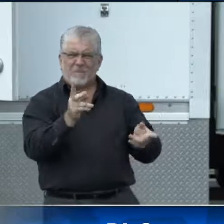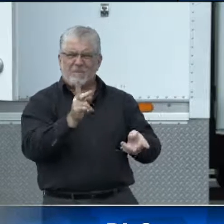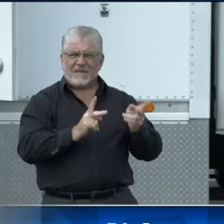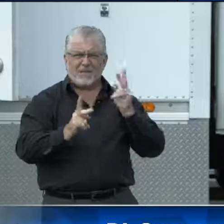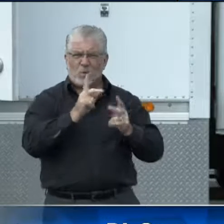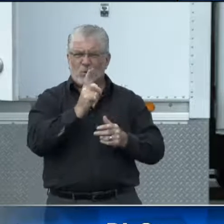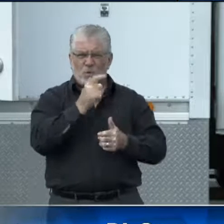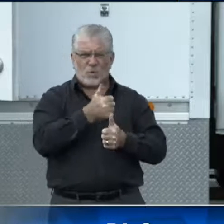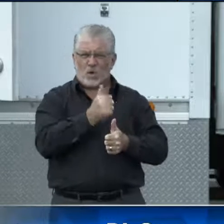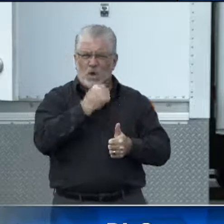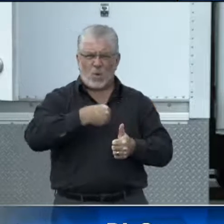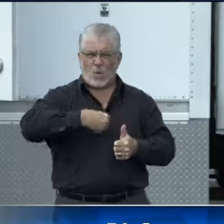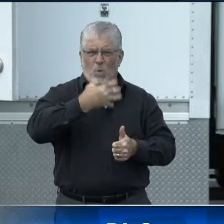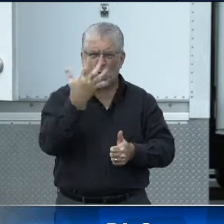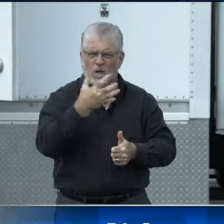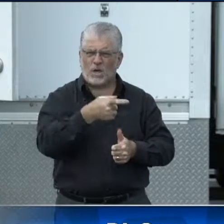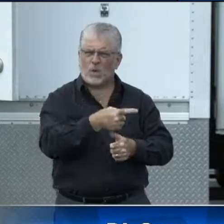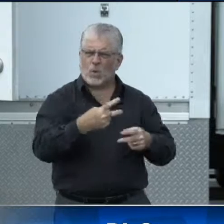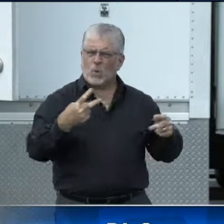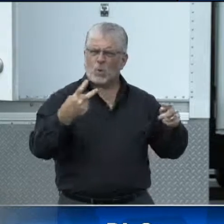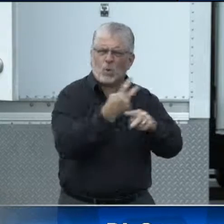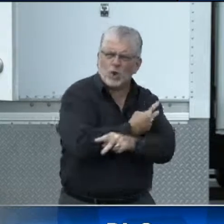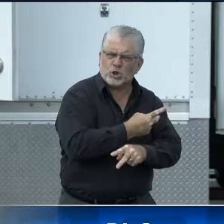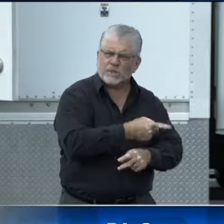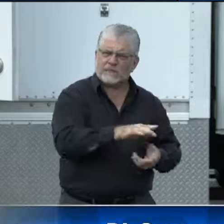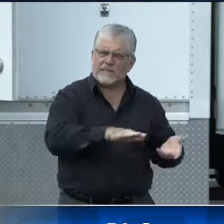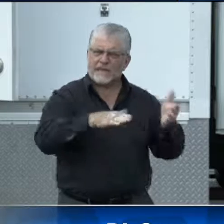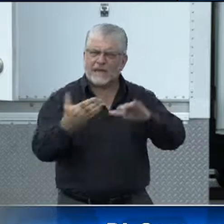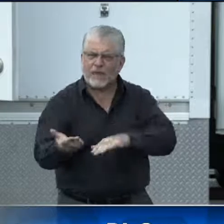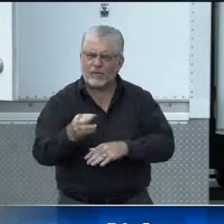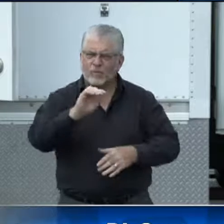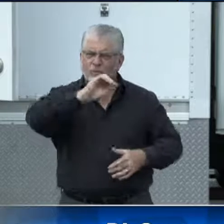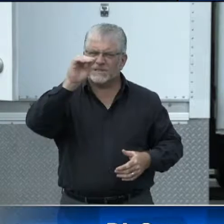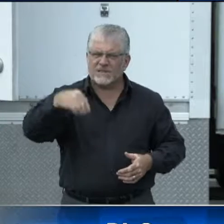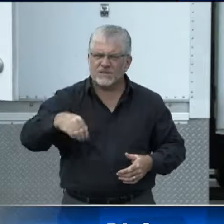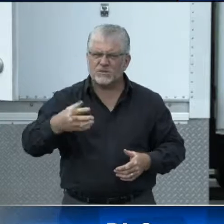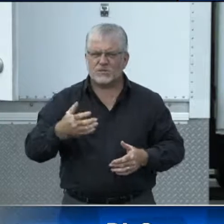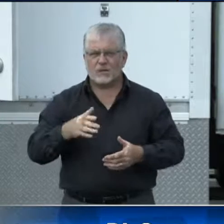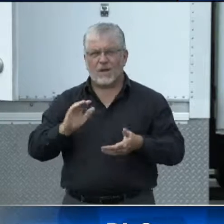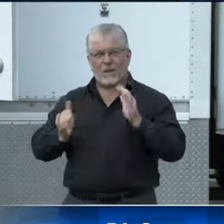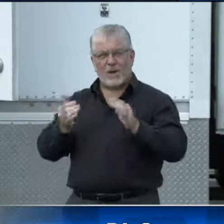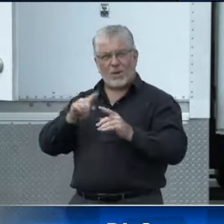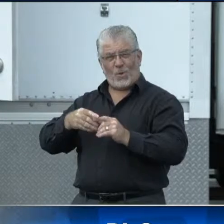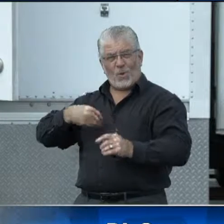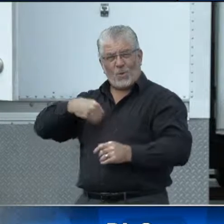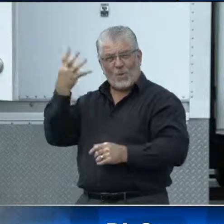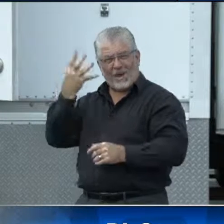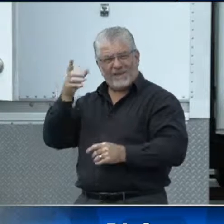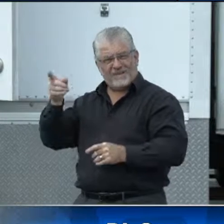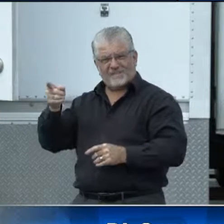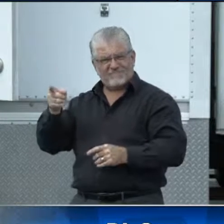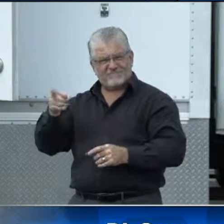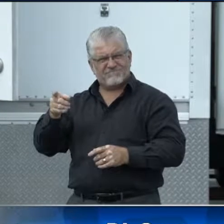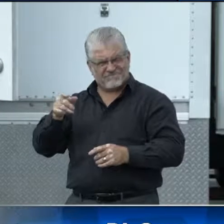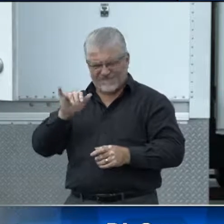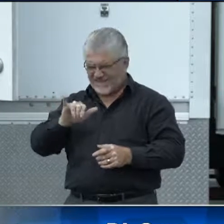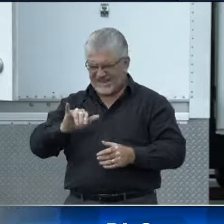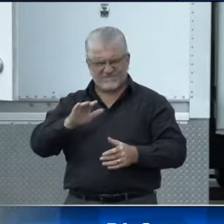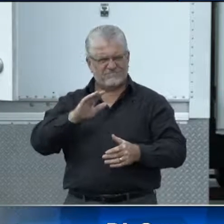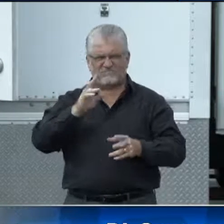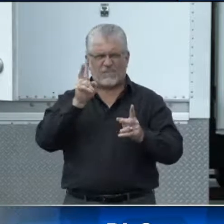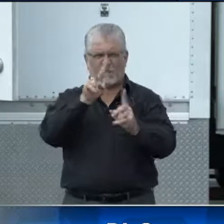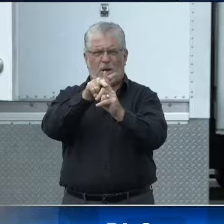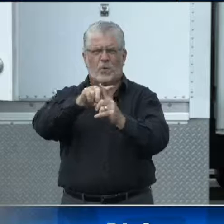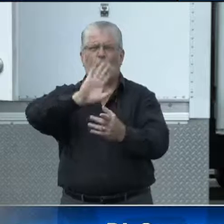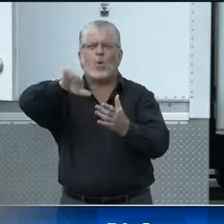at disproportionately higher rates than white populations in nearly every state in the US. Latino